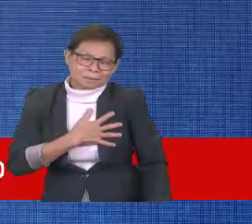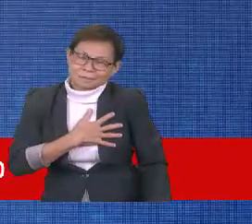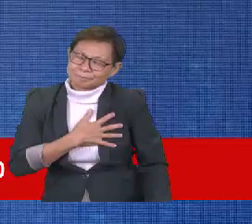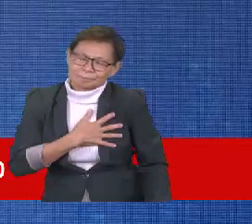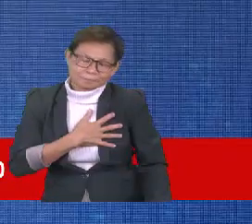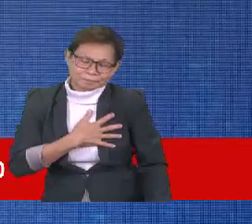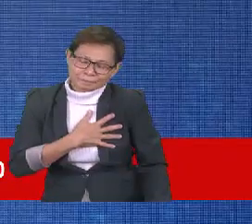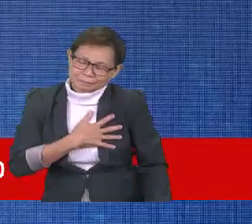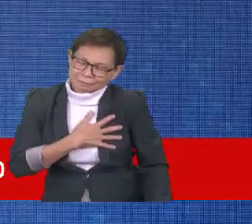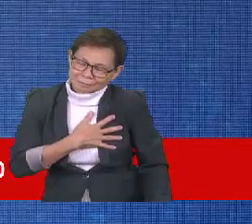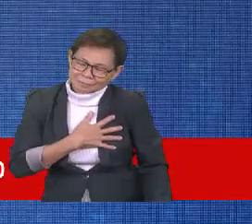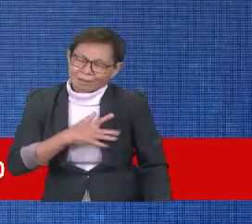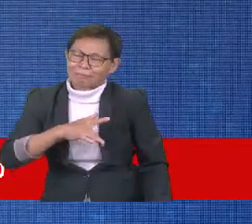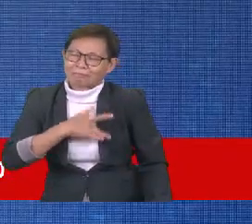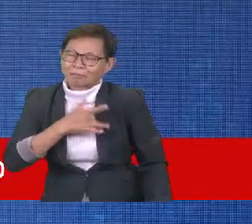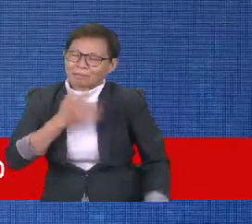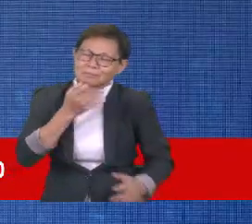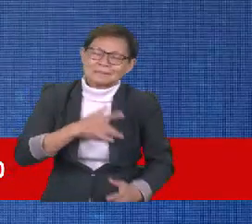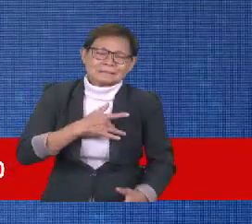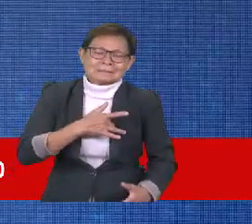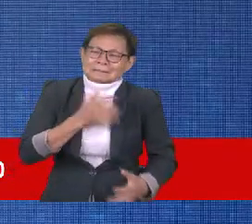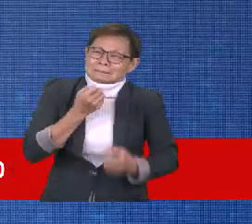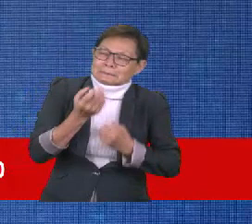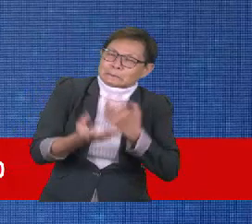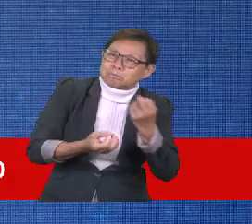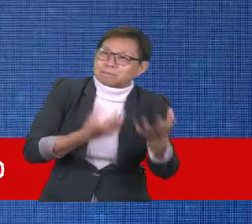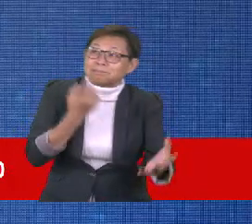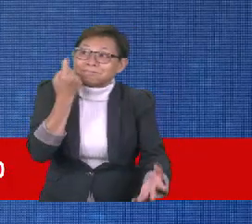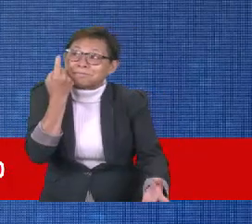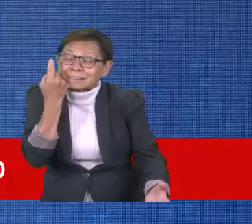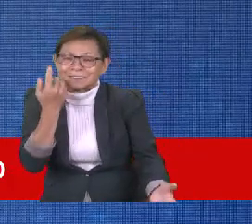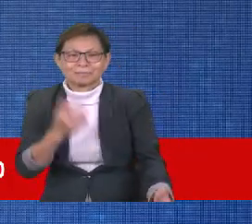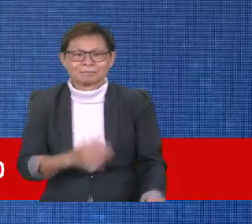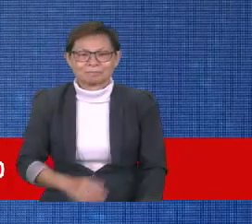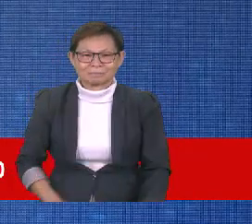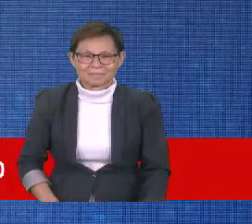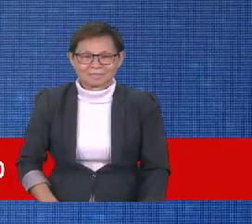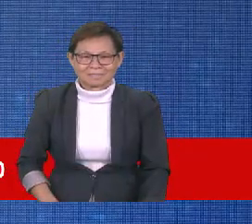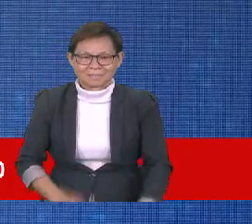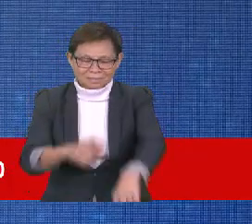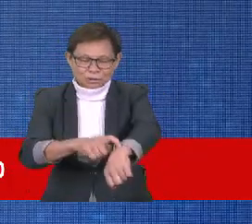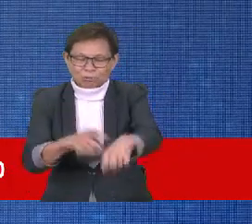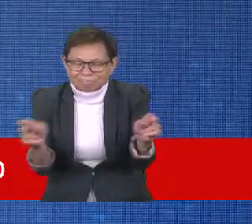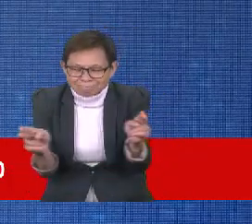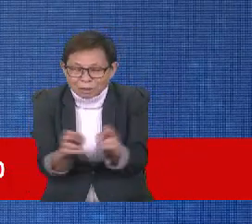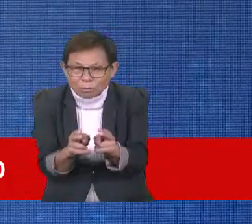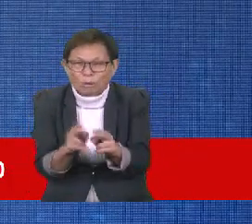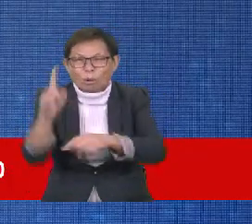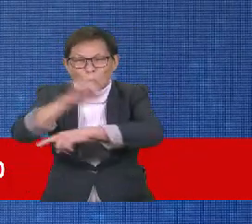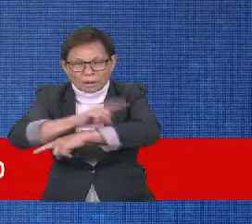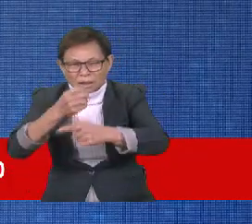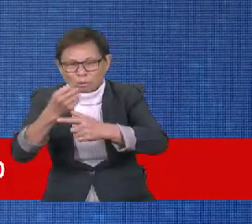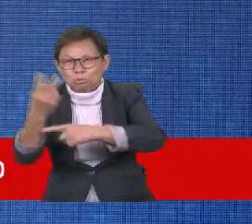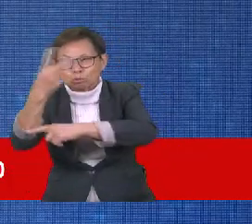the sentiments expressed. And in the short period, in this